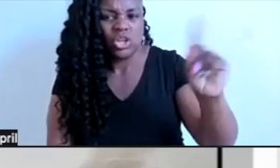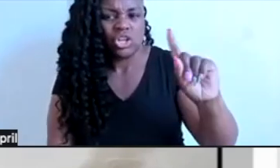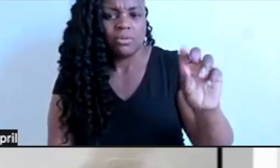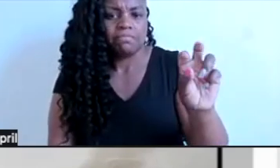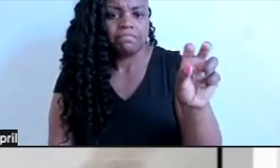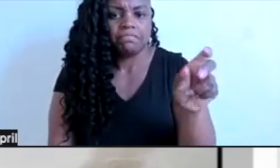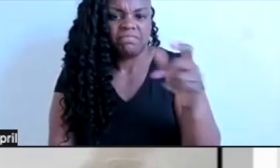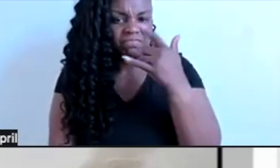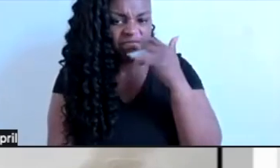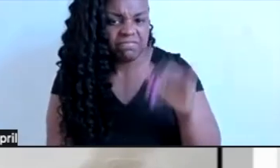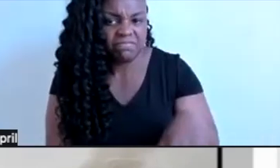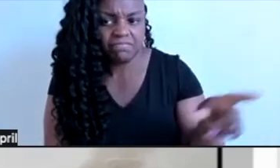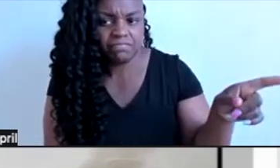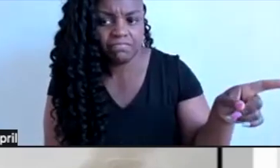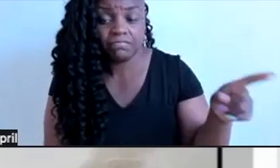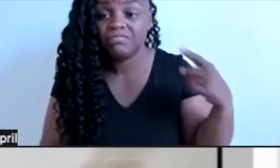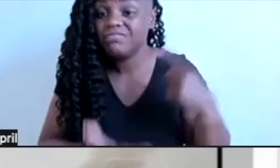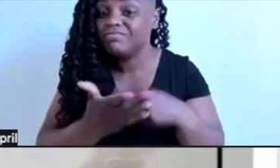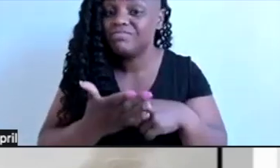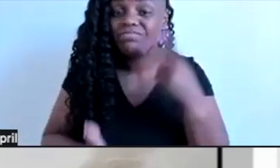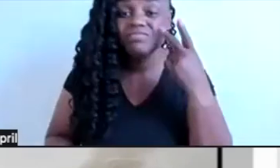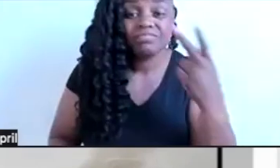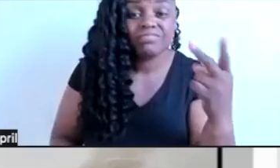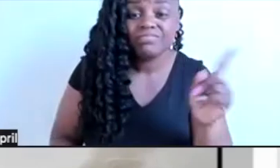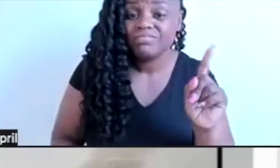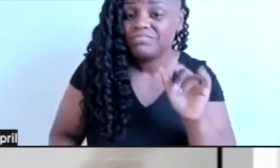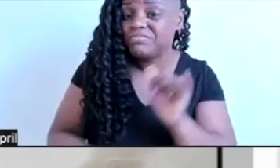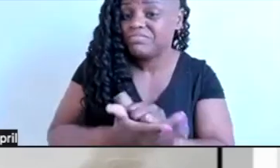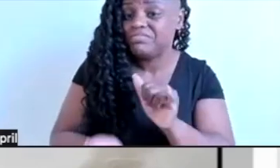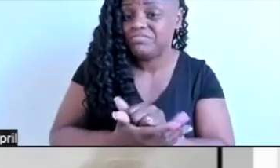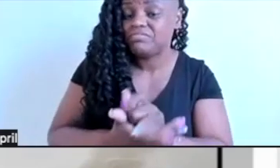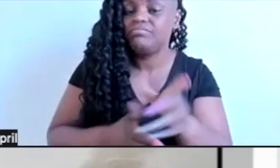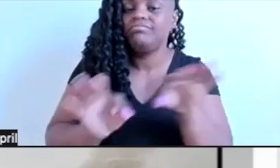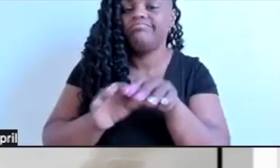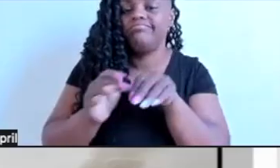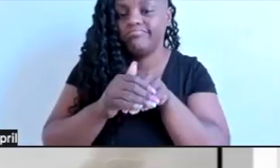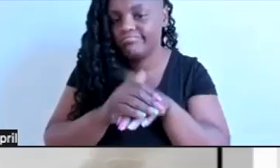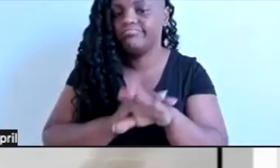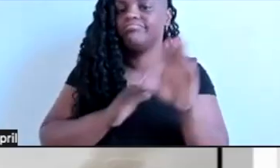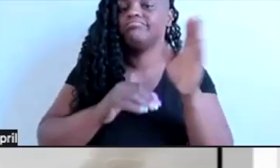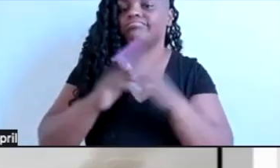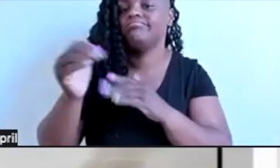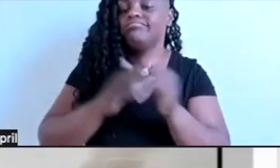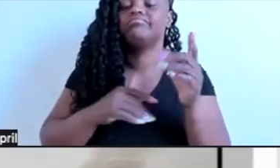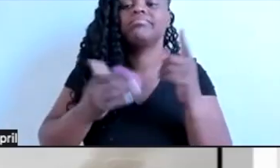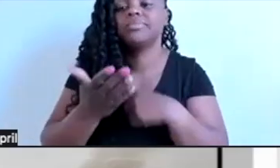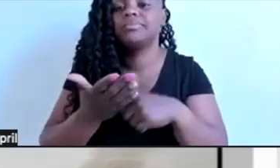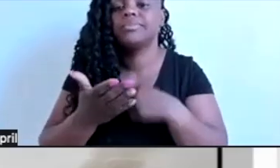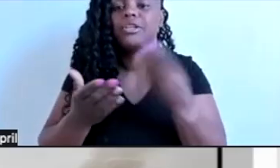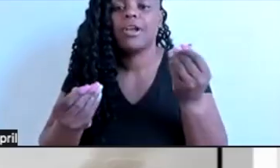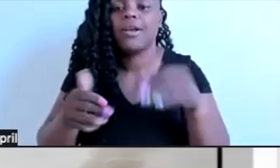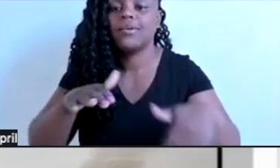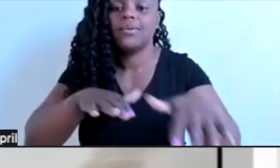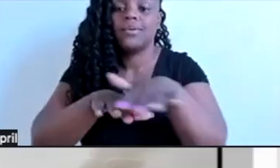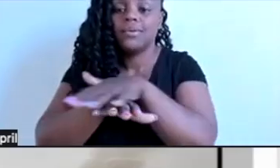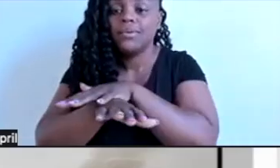meter. The bottom two pictures show an underground residential water meter. To remove the water meter cover, you can use a